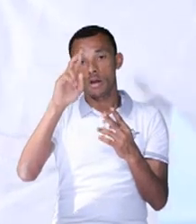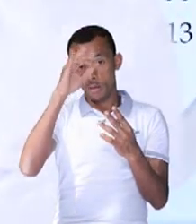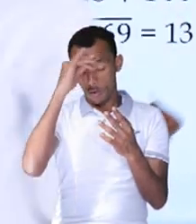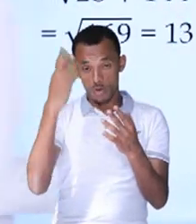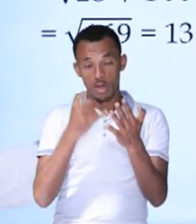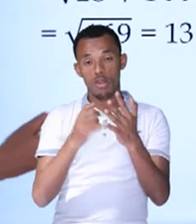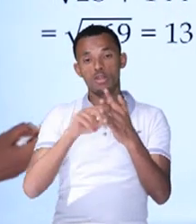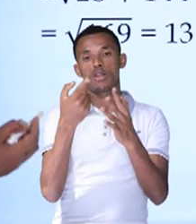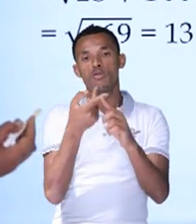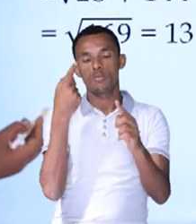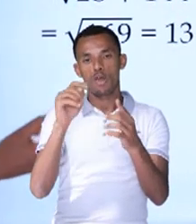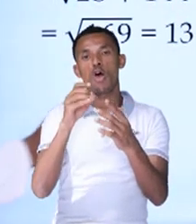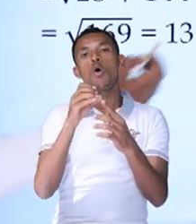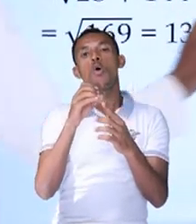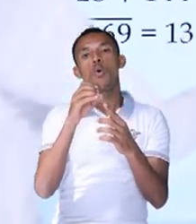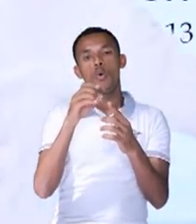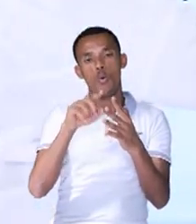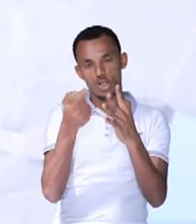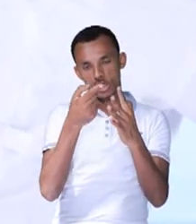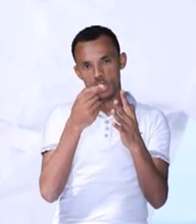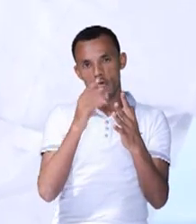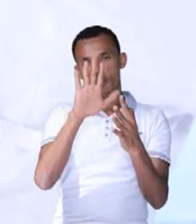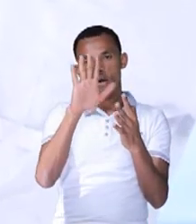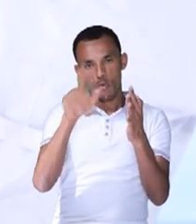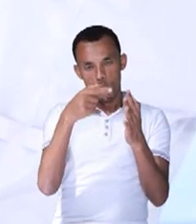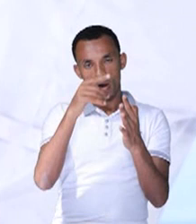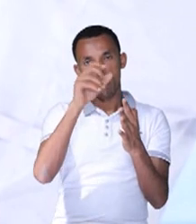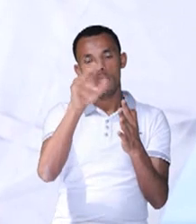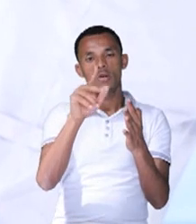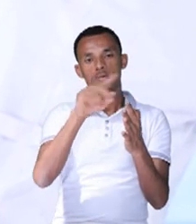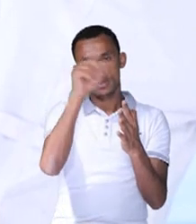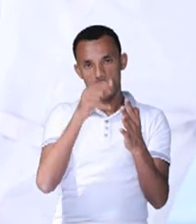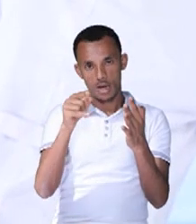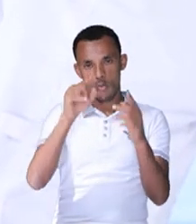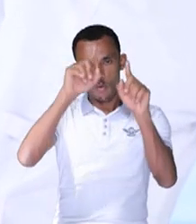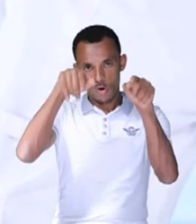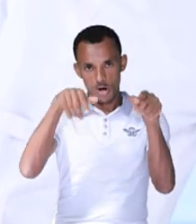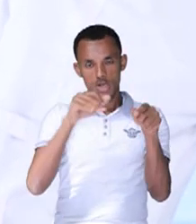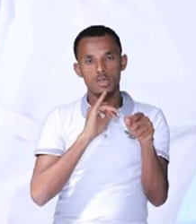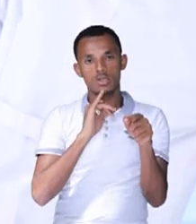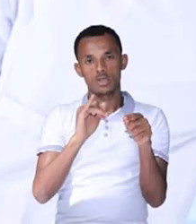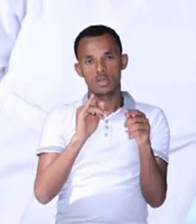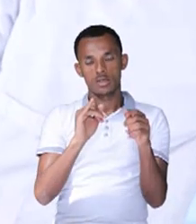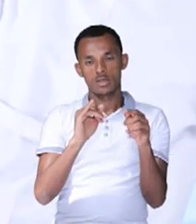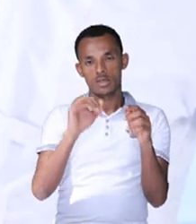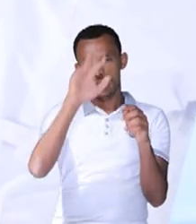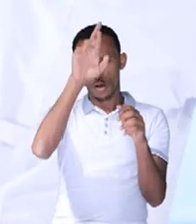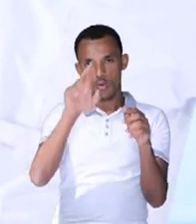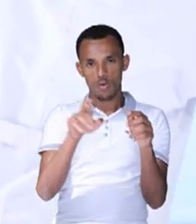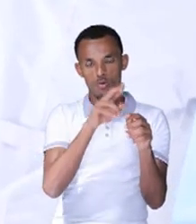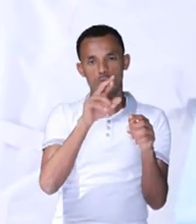and has in the point 5, 12. What is the modulus of z when you say? The modulus of z, it is the square root